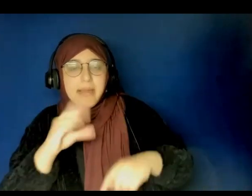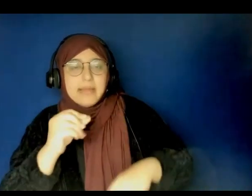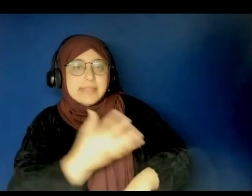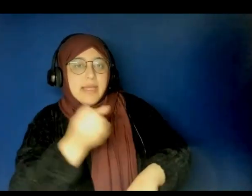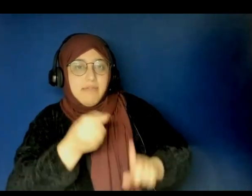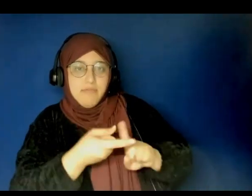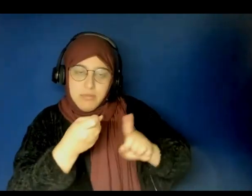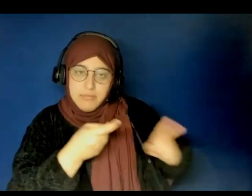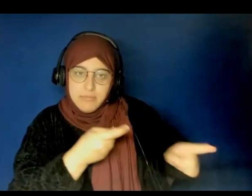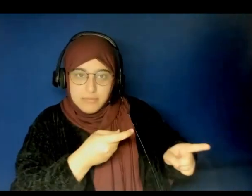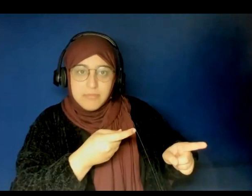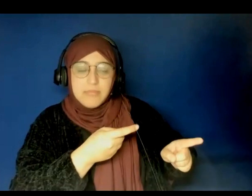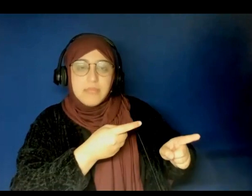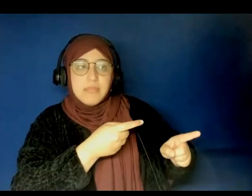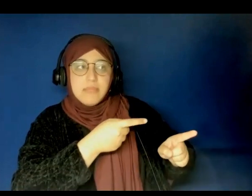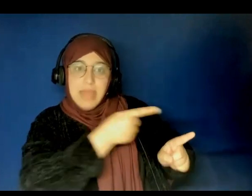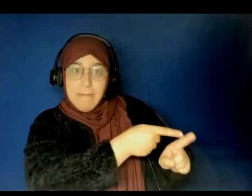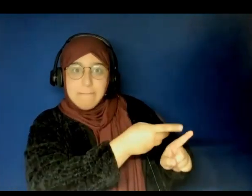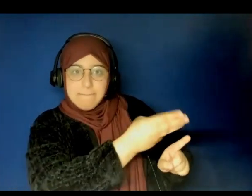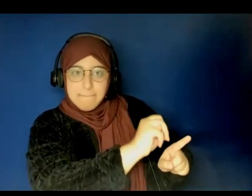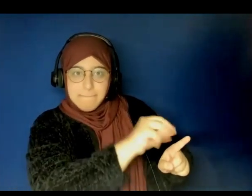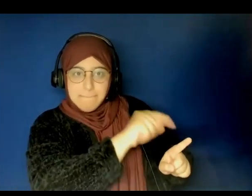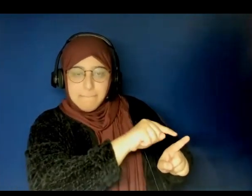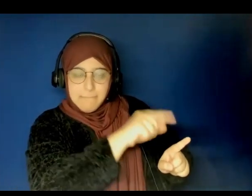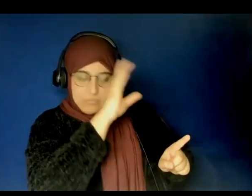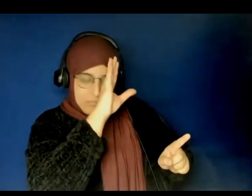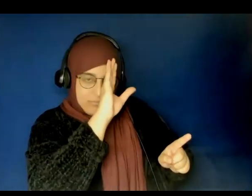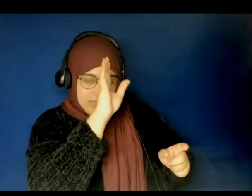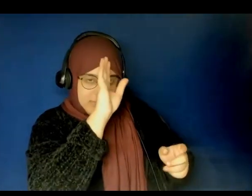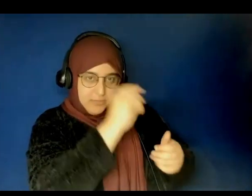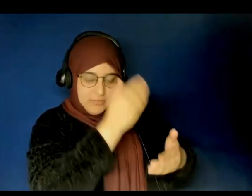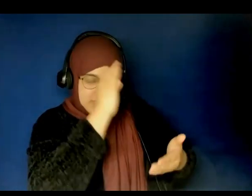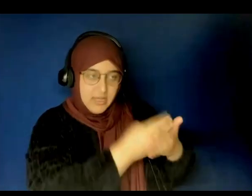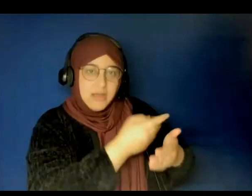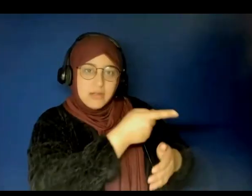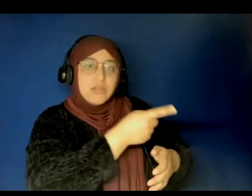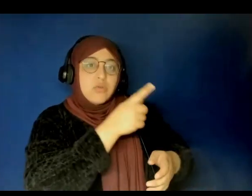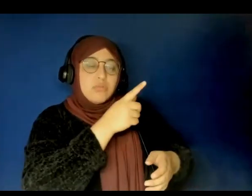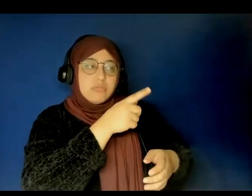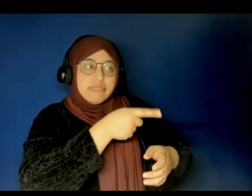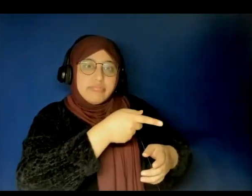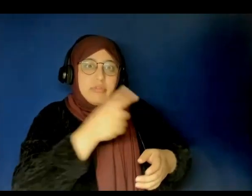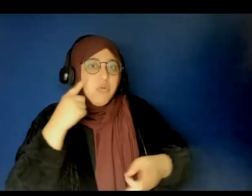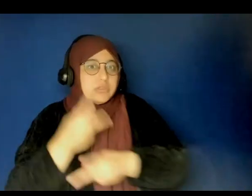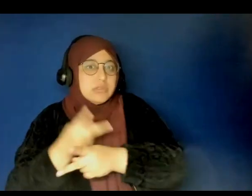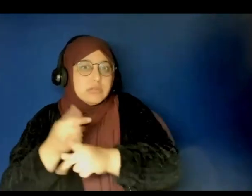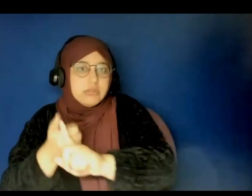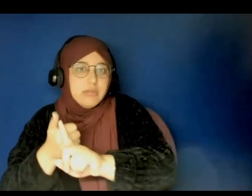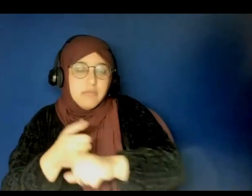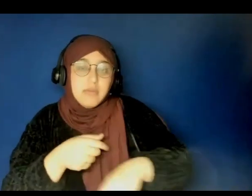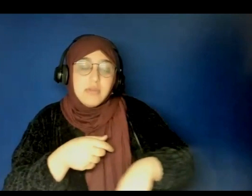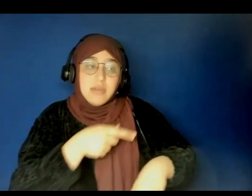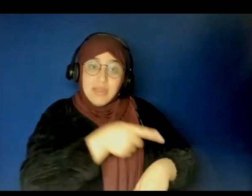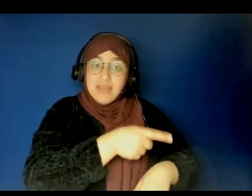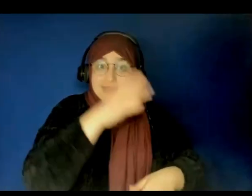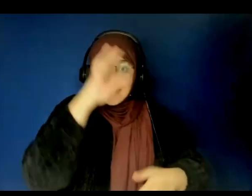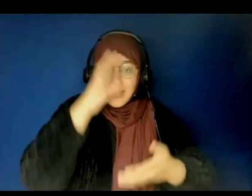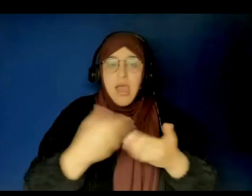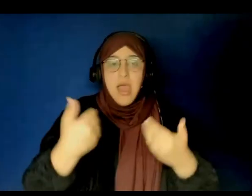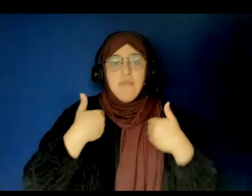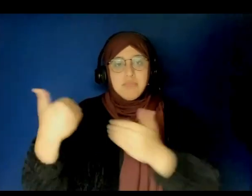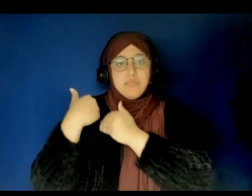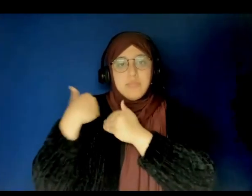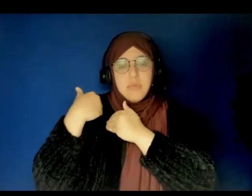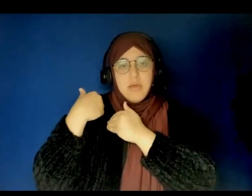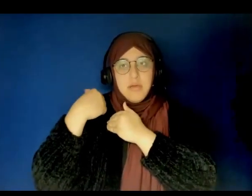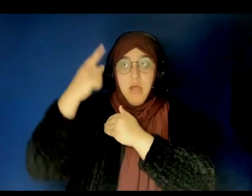him maintenance in order to support herself. And he has the obligation in front of Allah to support her if she's